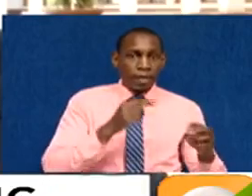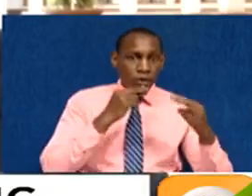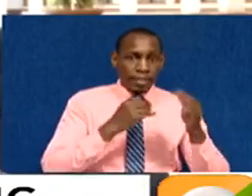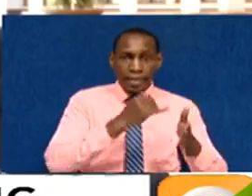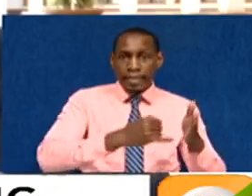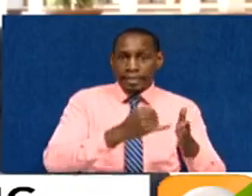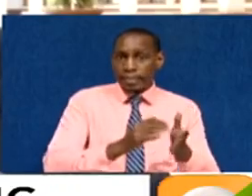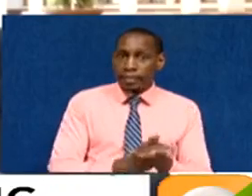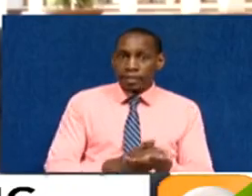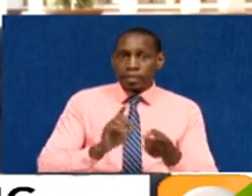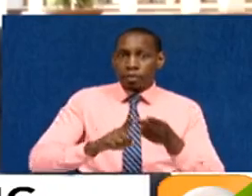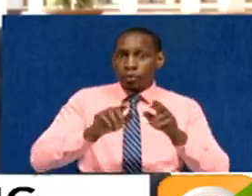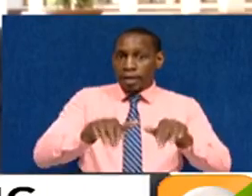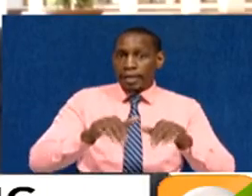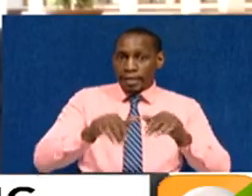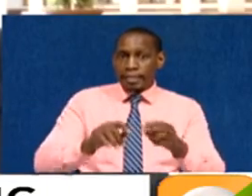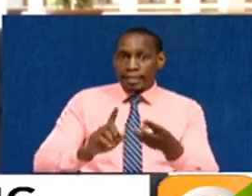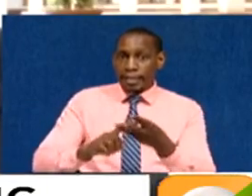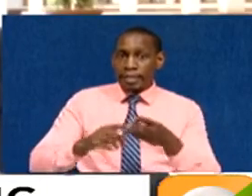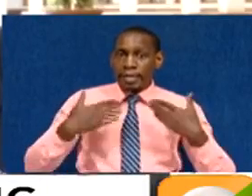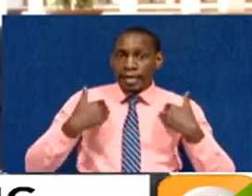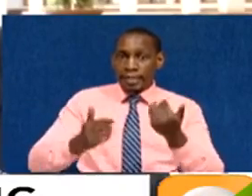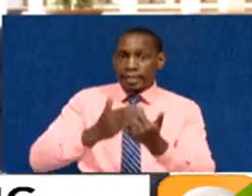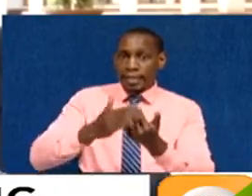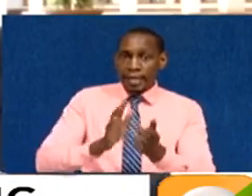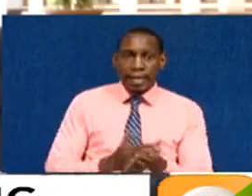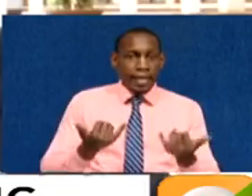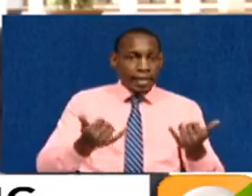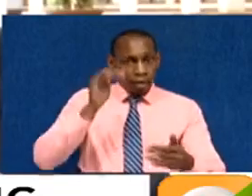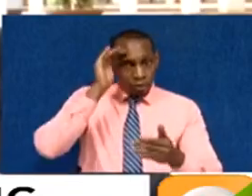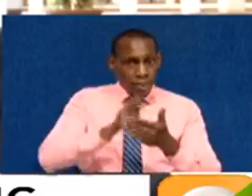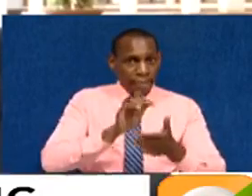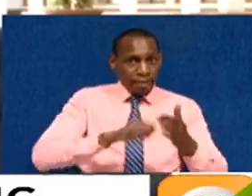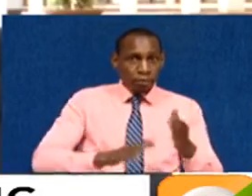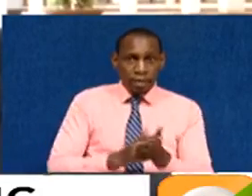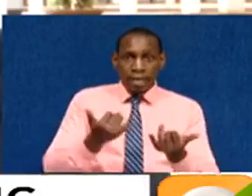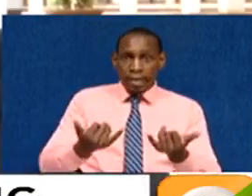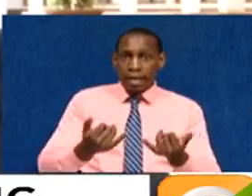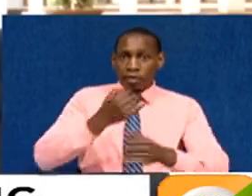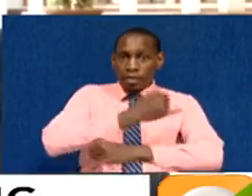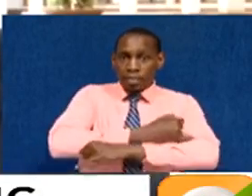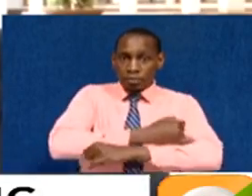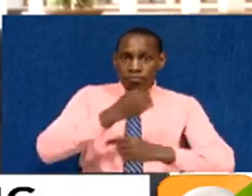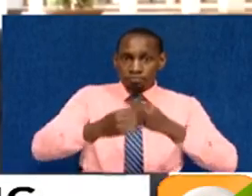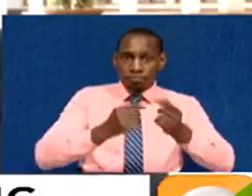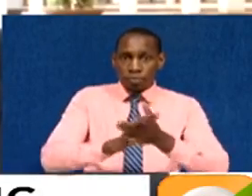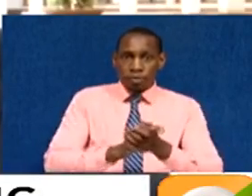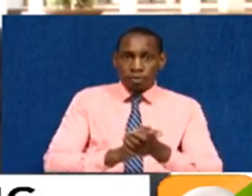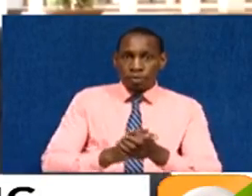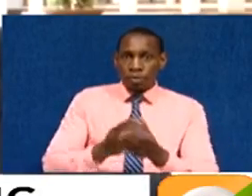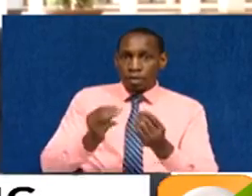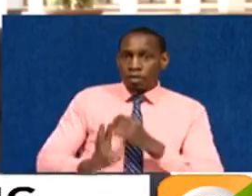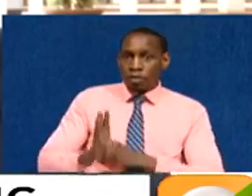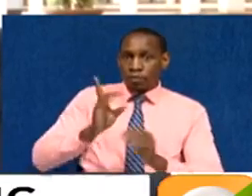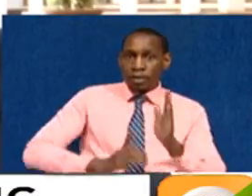hotel industry, agriculture, as well as healthcare. So we believe that by institutionalizing software developer